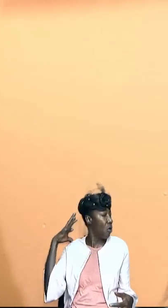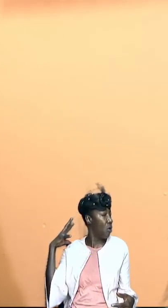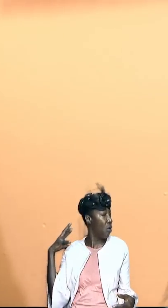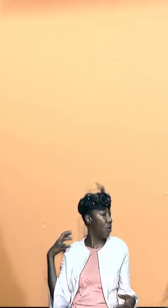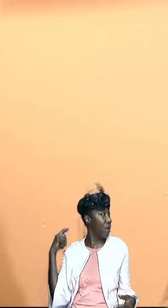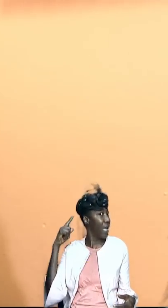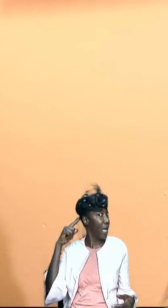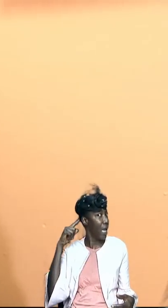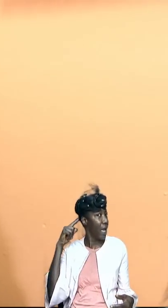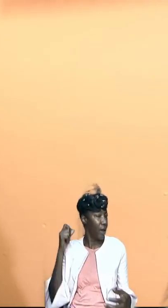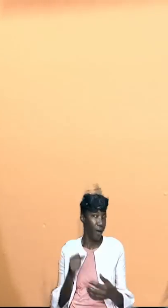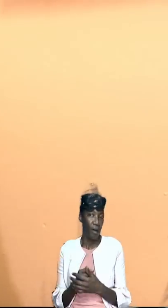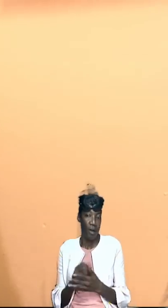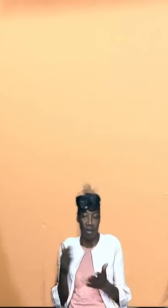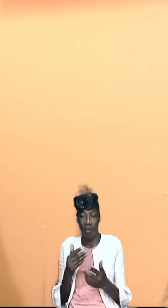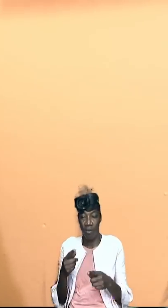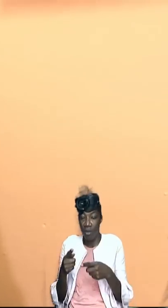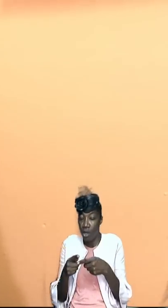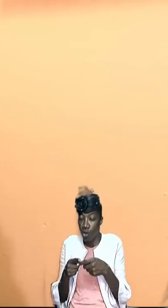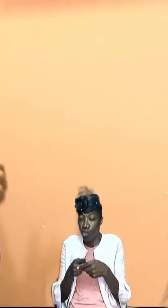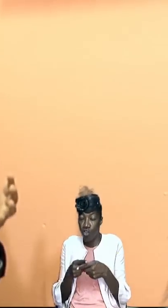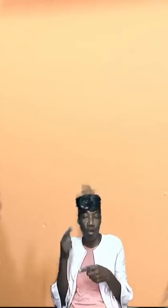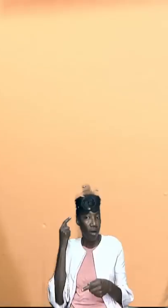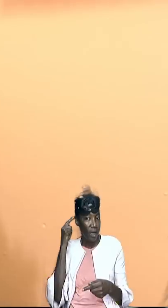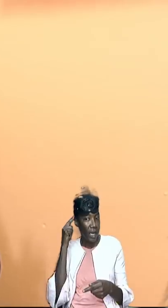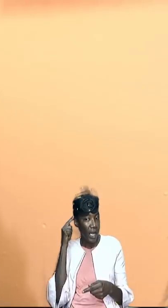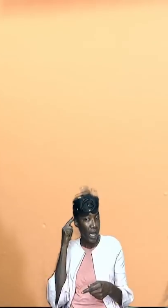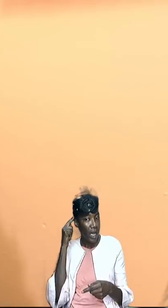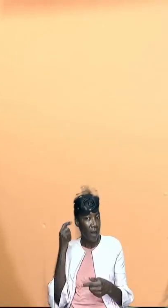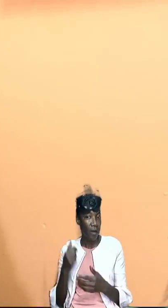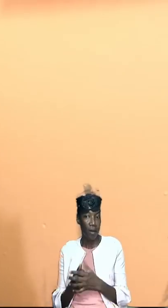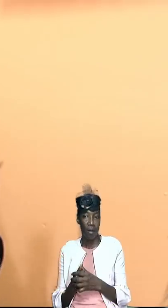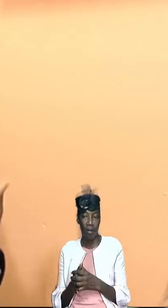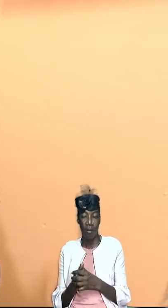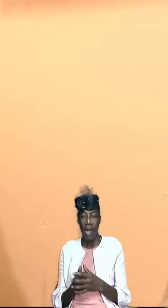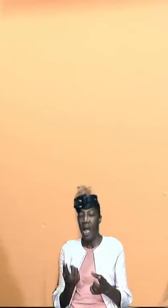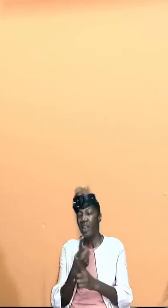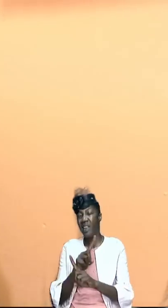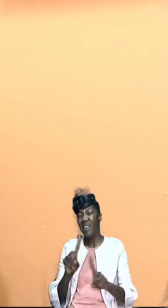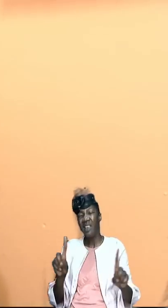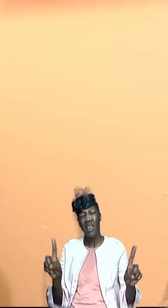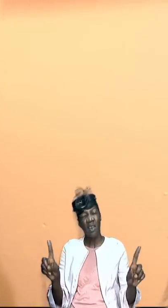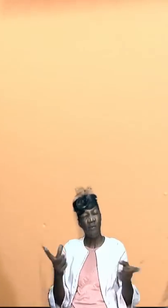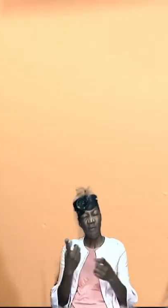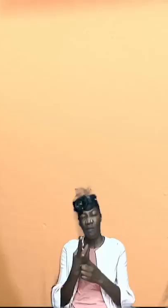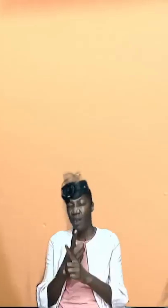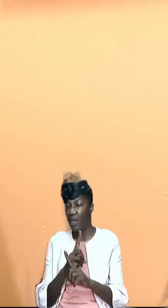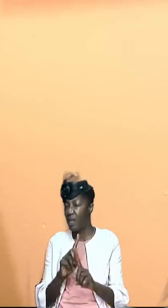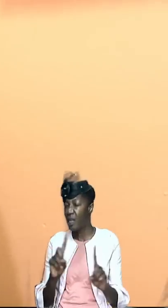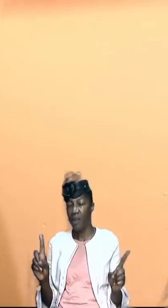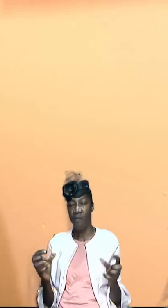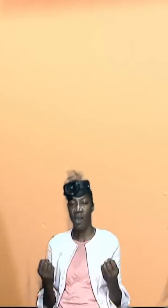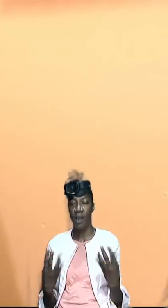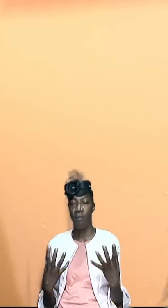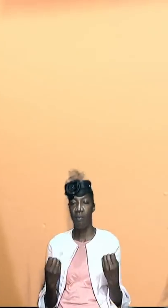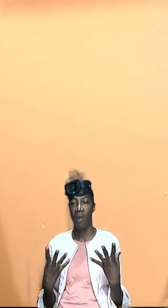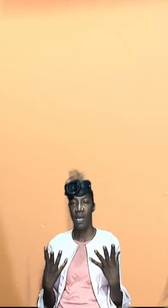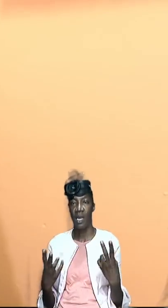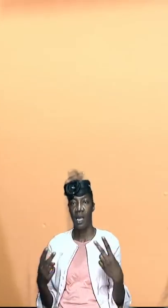their hair short, and a diversity. And many